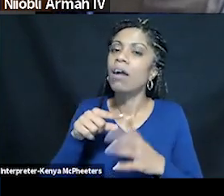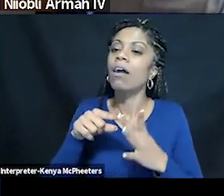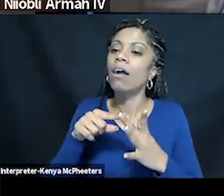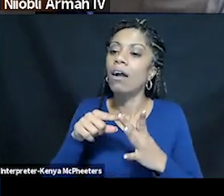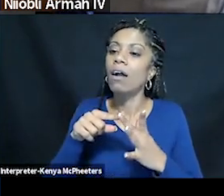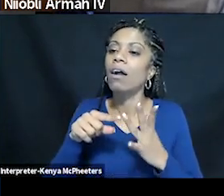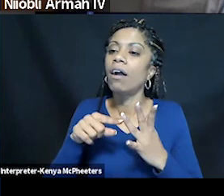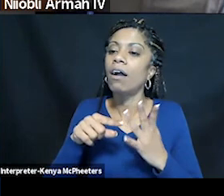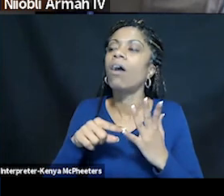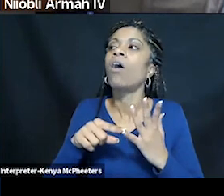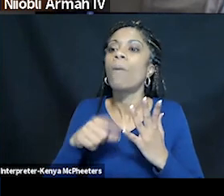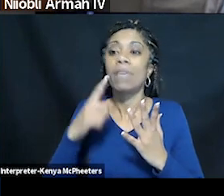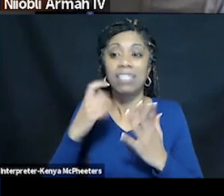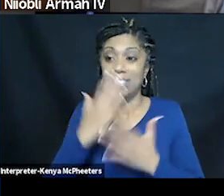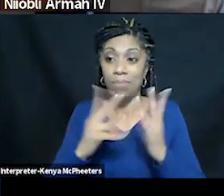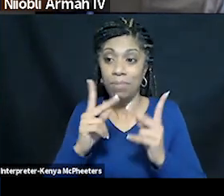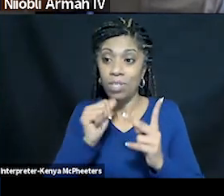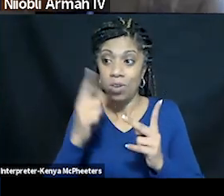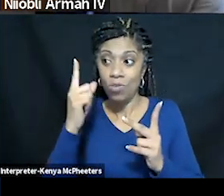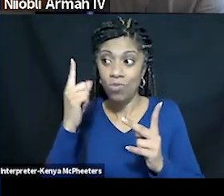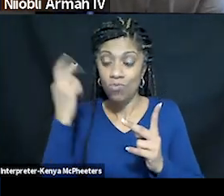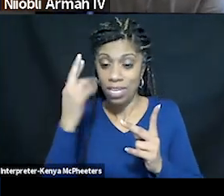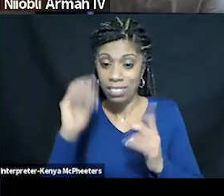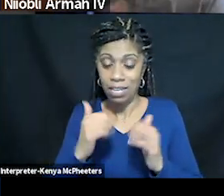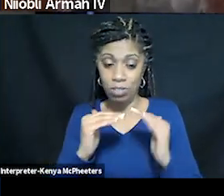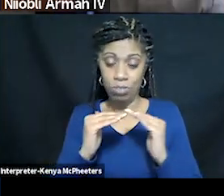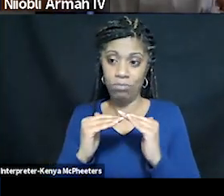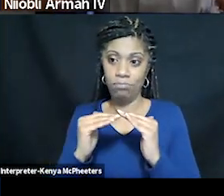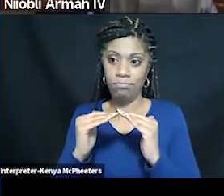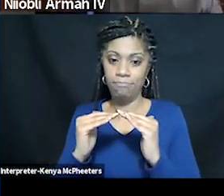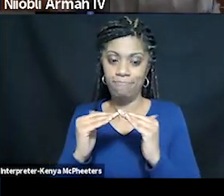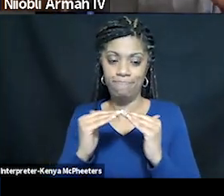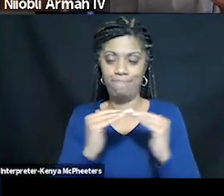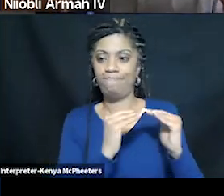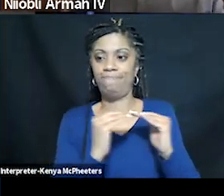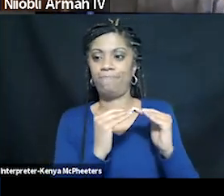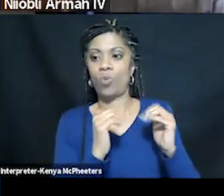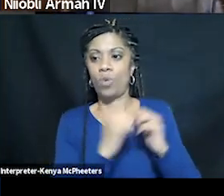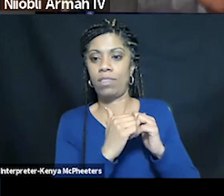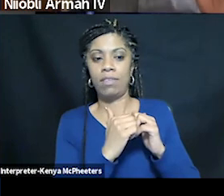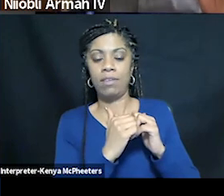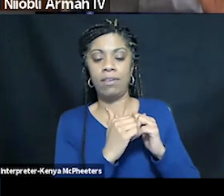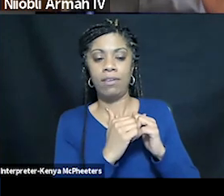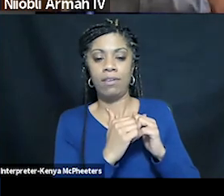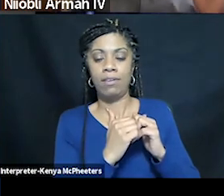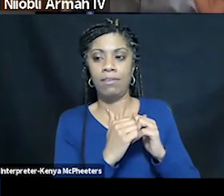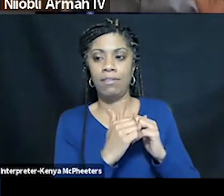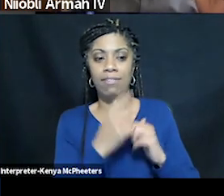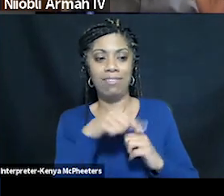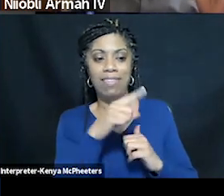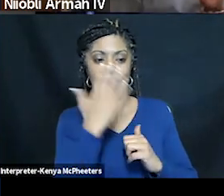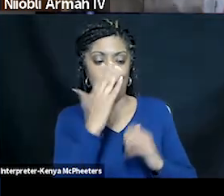need to treat their colleagues, particularly Black and brown, on how to get there. And so we know the part of our brain that